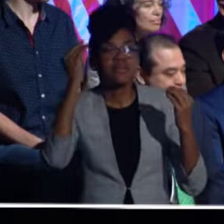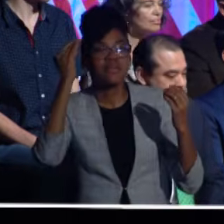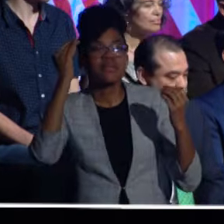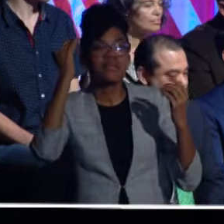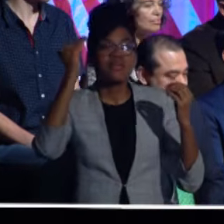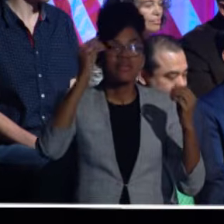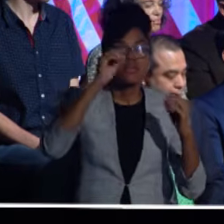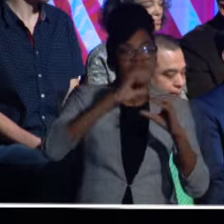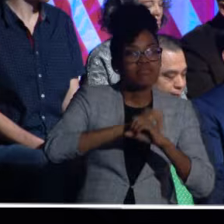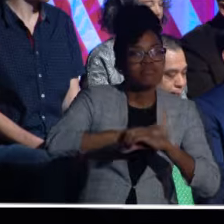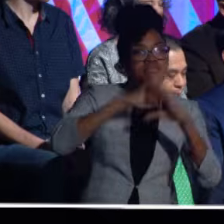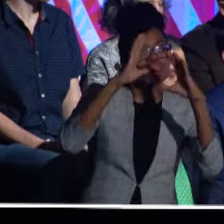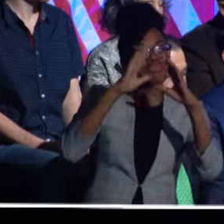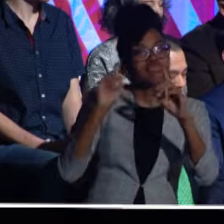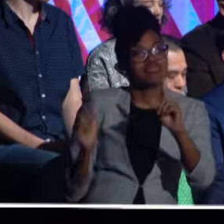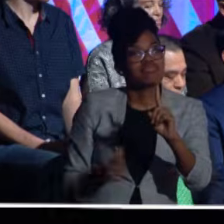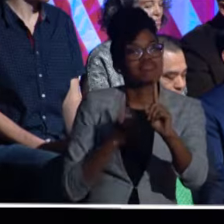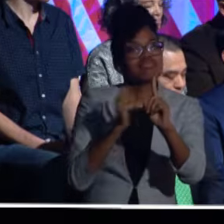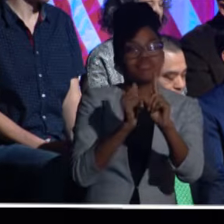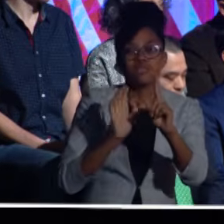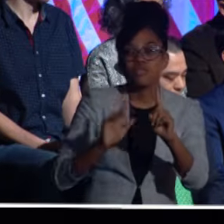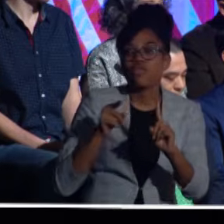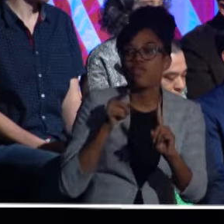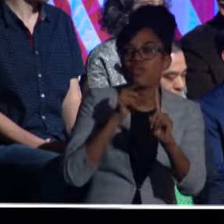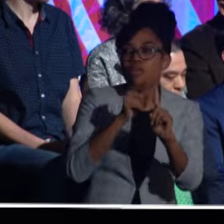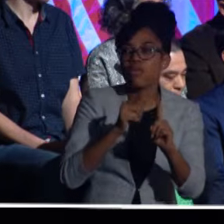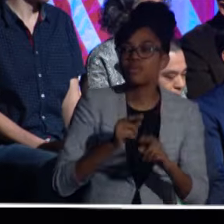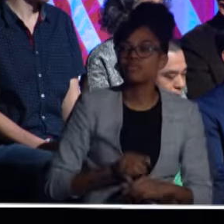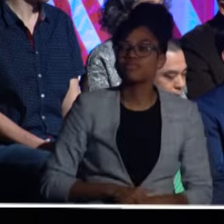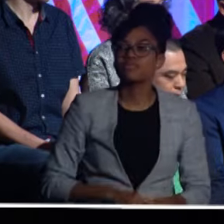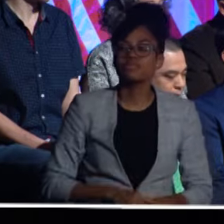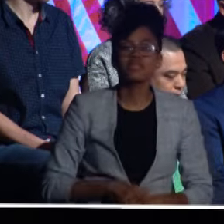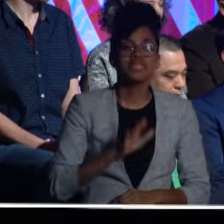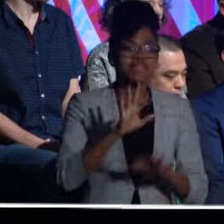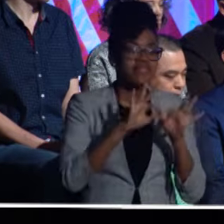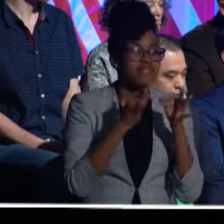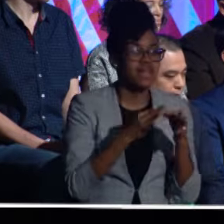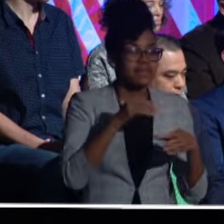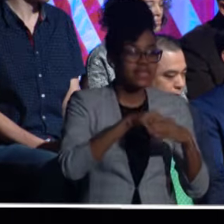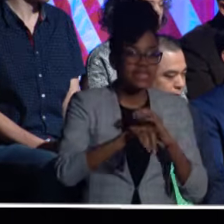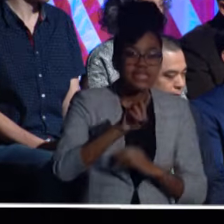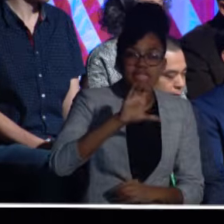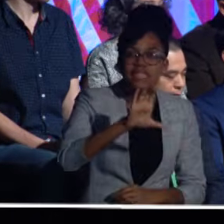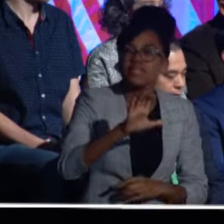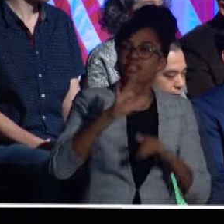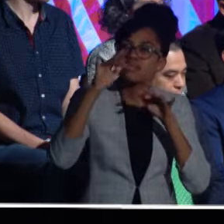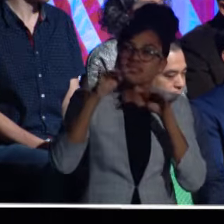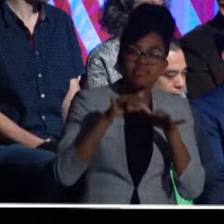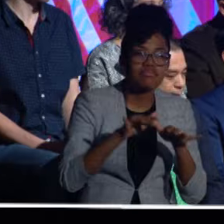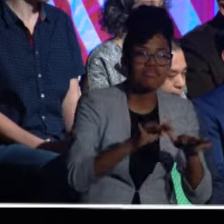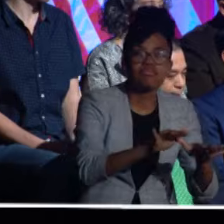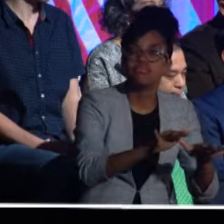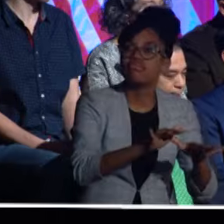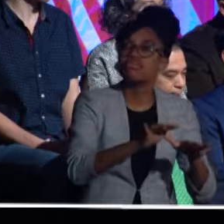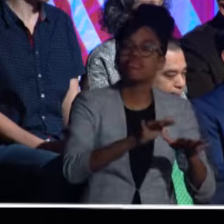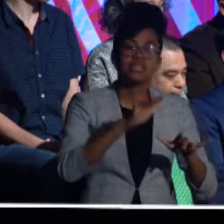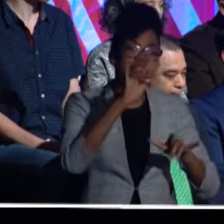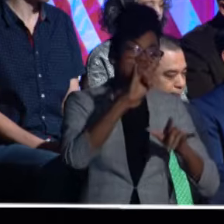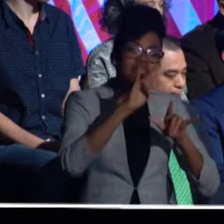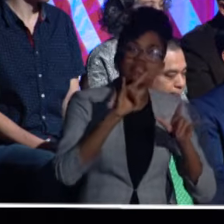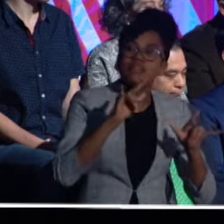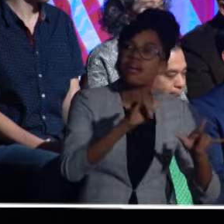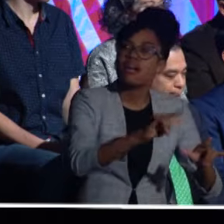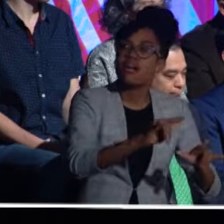peace. We ask that you bless the families of this district. We ask that you please bless the communities, that you may guide